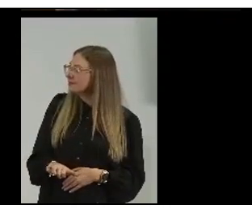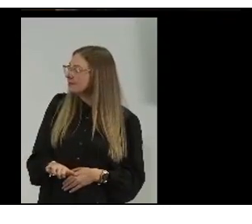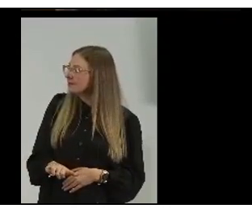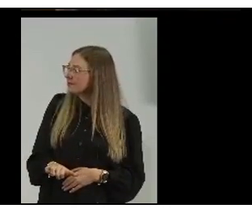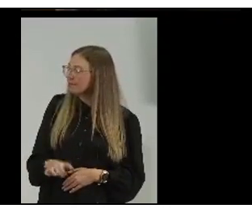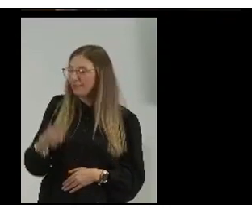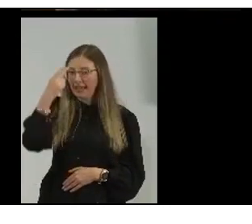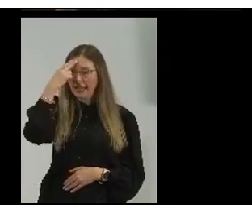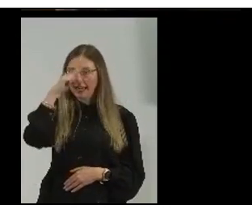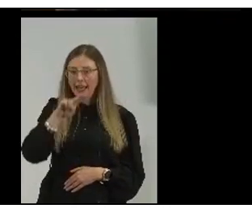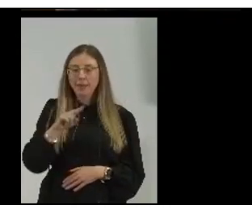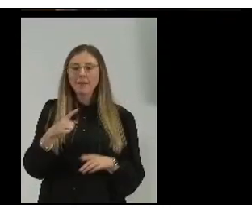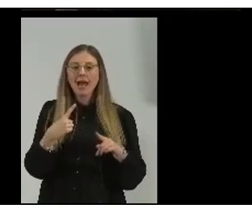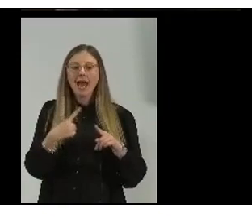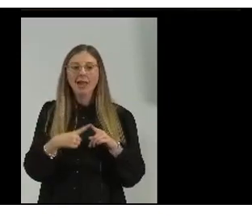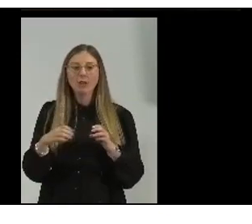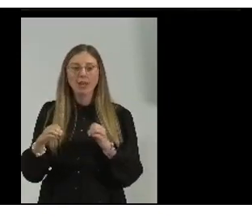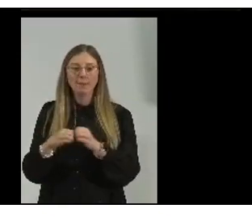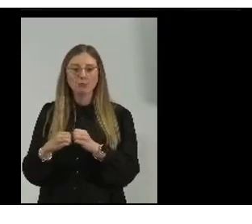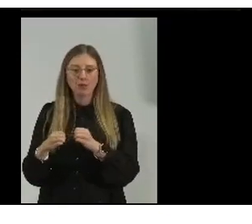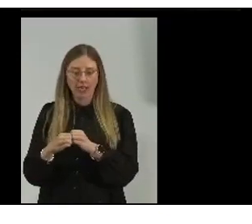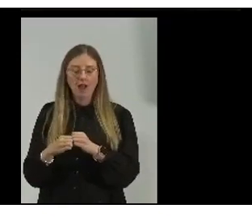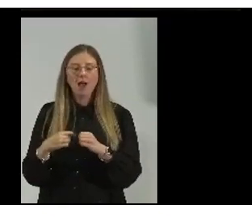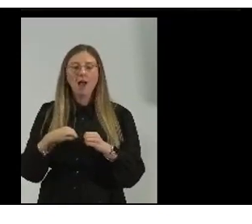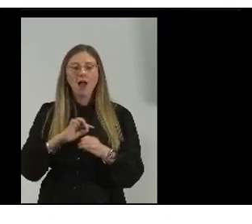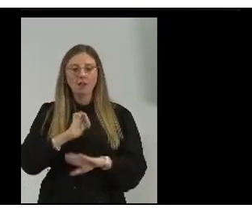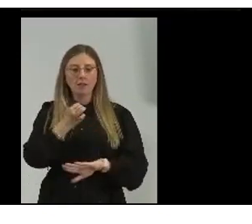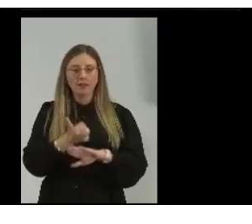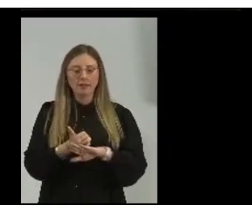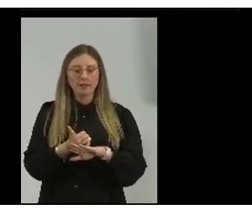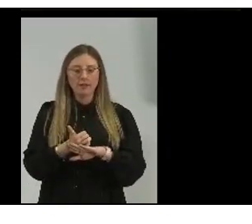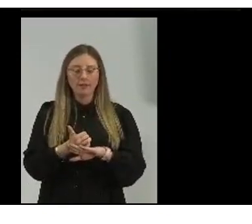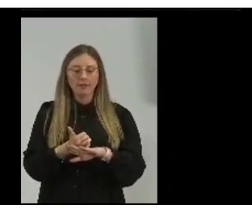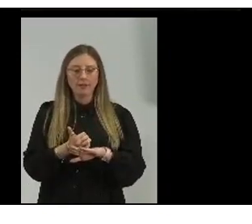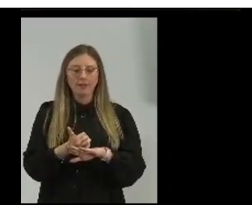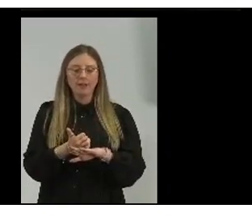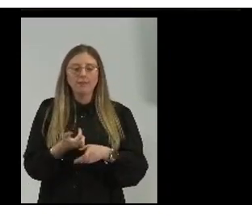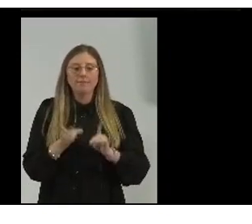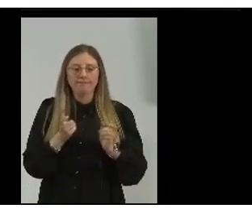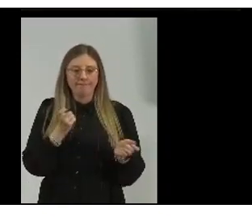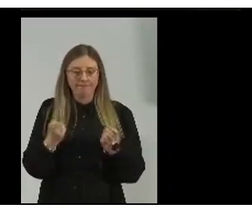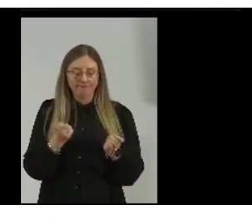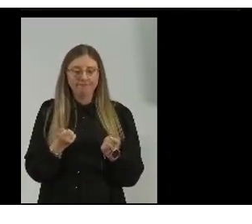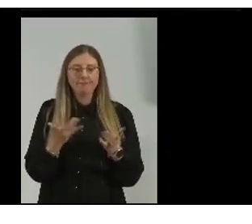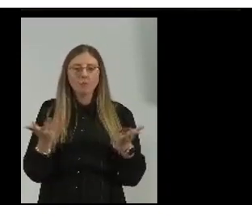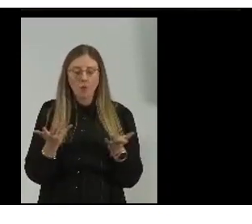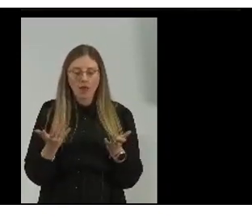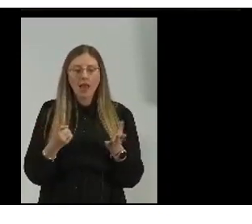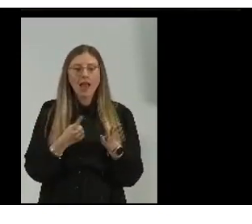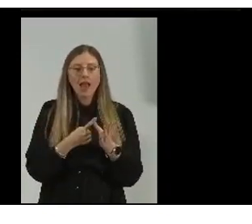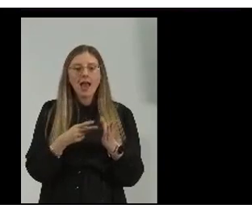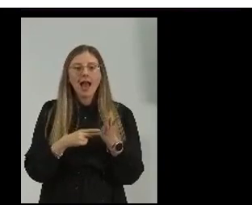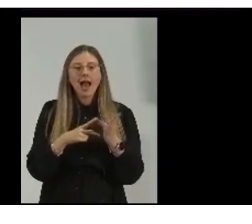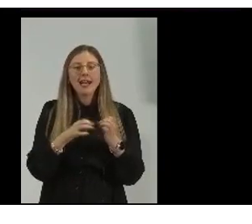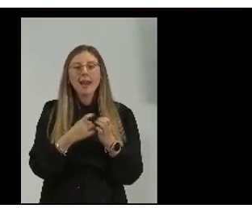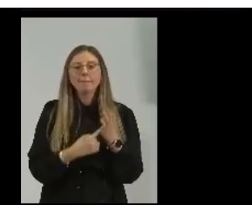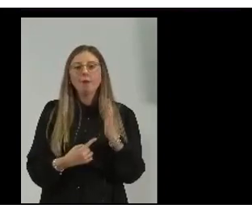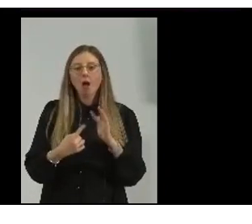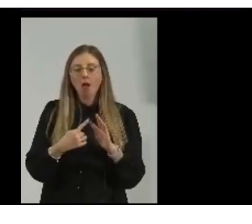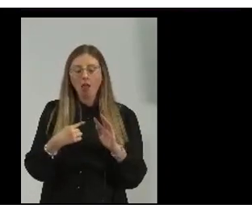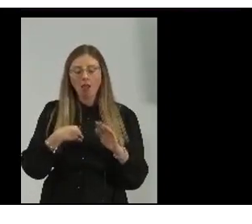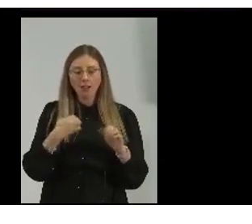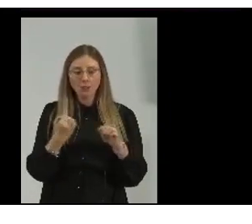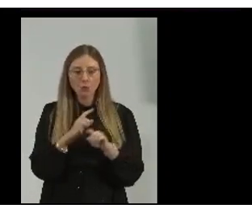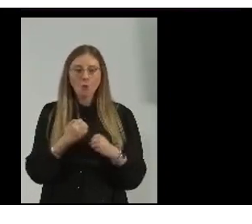Robin. My name is Irene Mbari-Kirika. I'm the founder and executive director of Enable. So at Enable, we focus